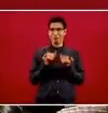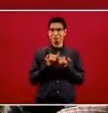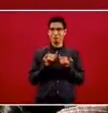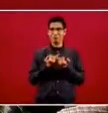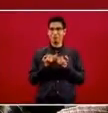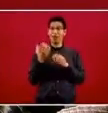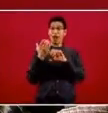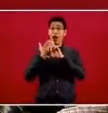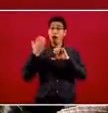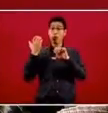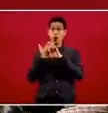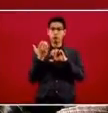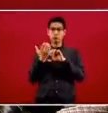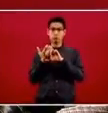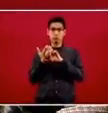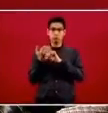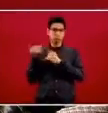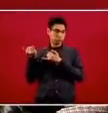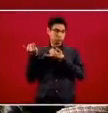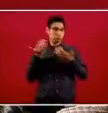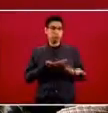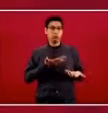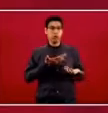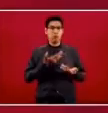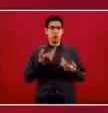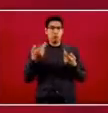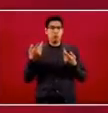improvements in this area. For example, today, this morning,